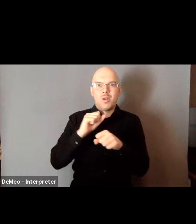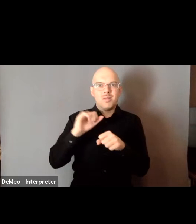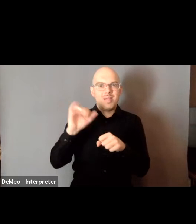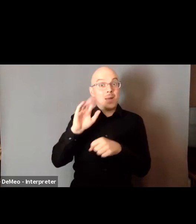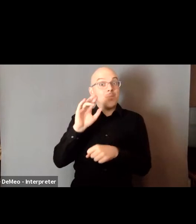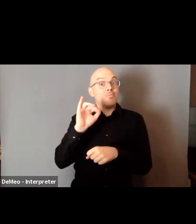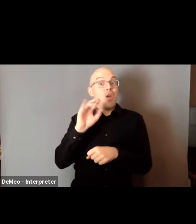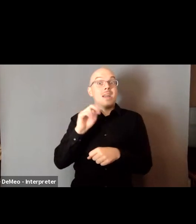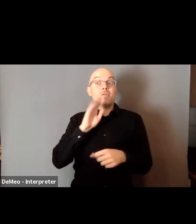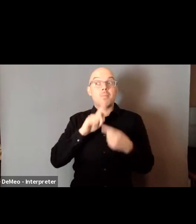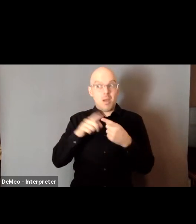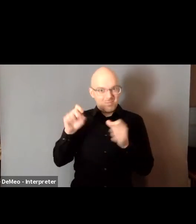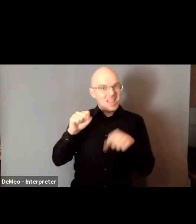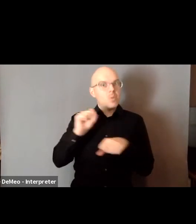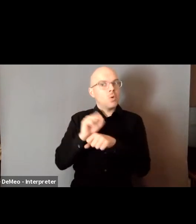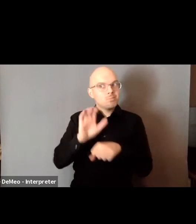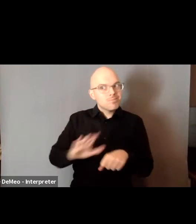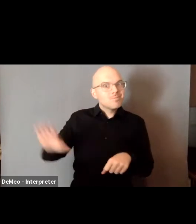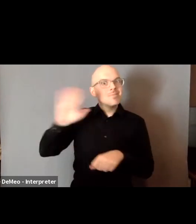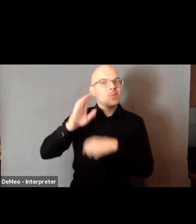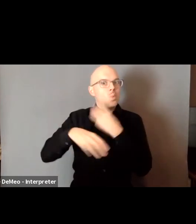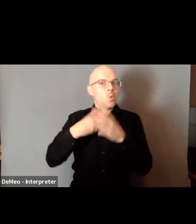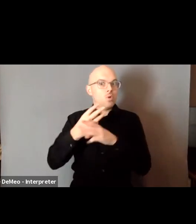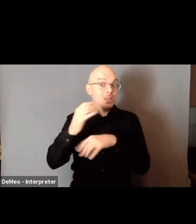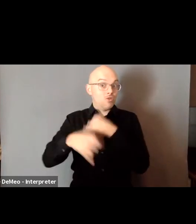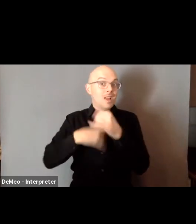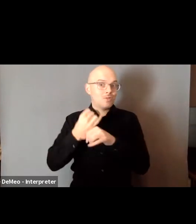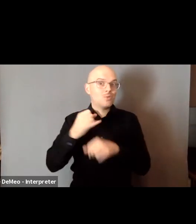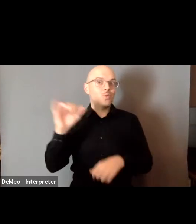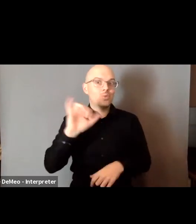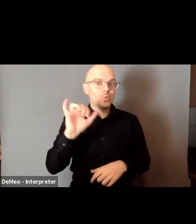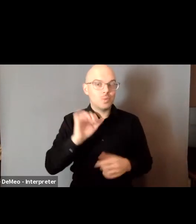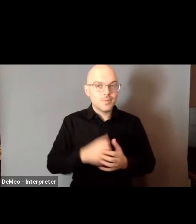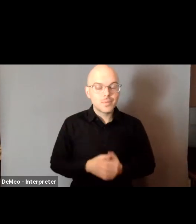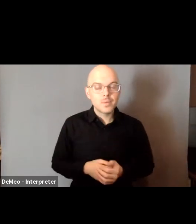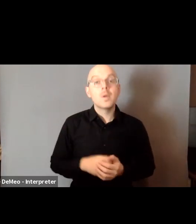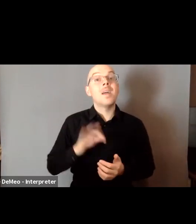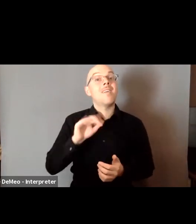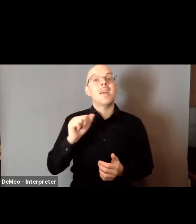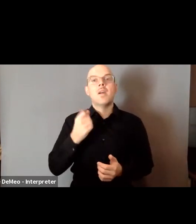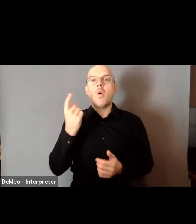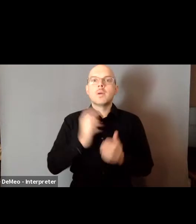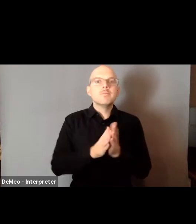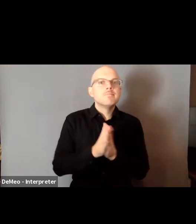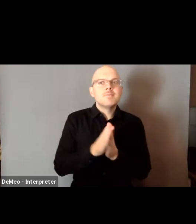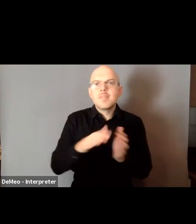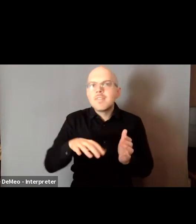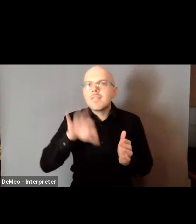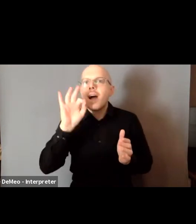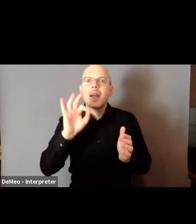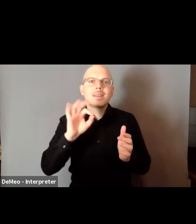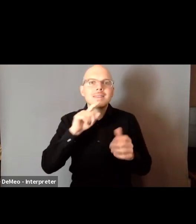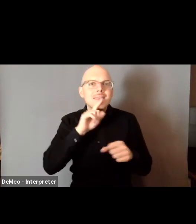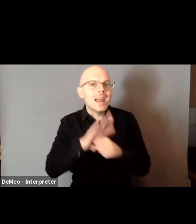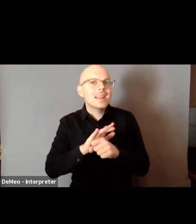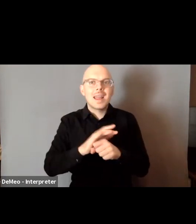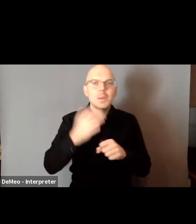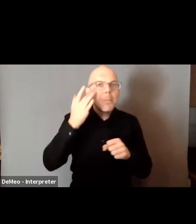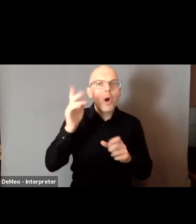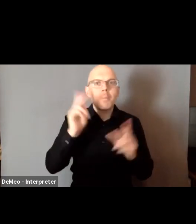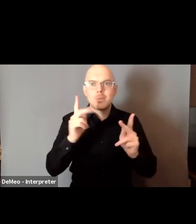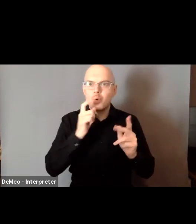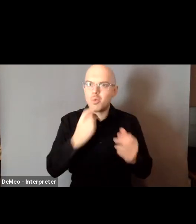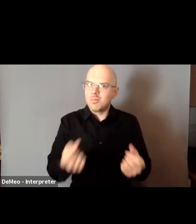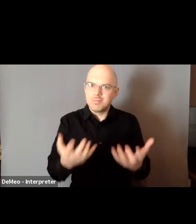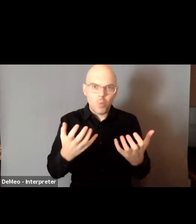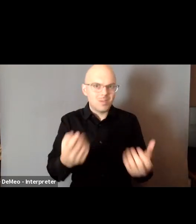opportunities abound, and we are always looking for dedicated and excited people that want to come in, innovate the things that we do, and